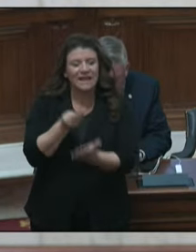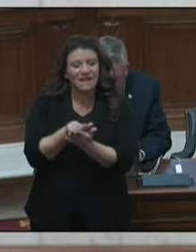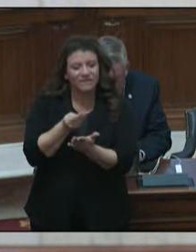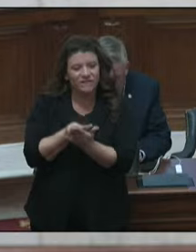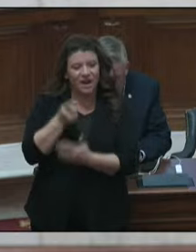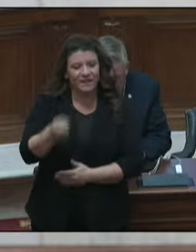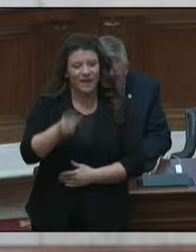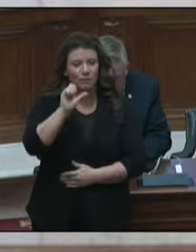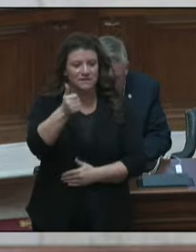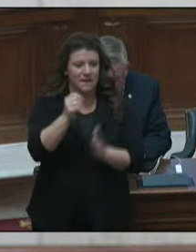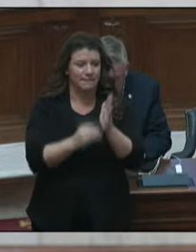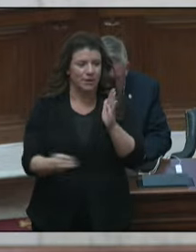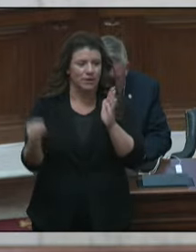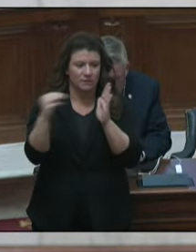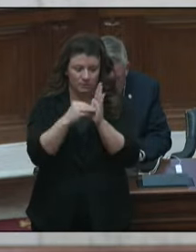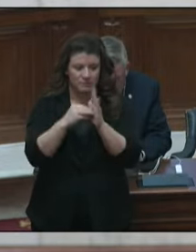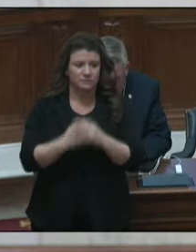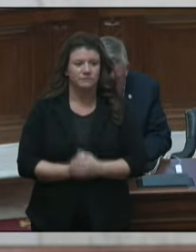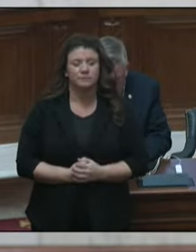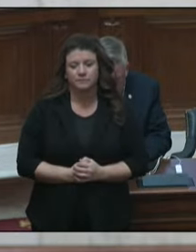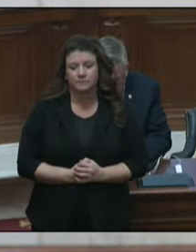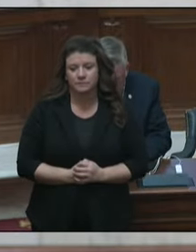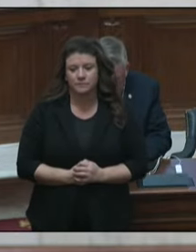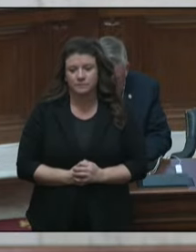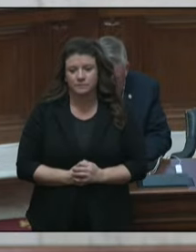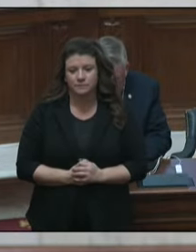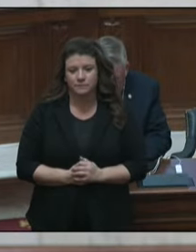with $10 million.